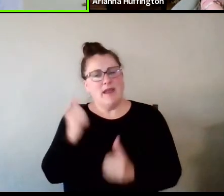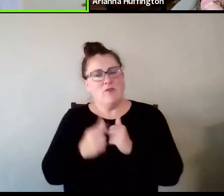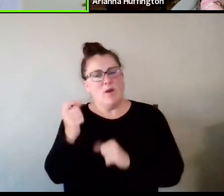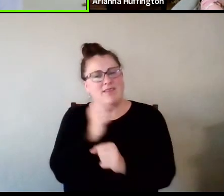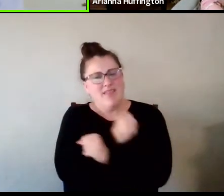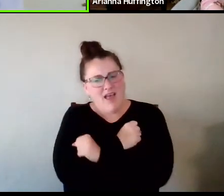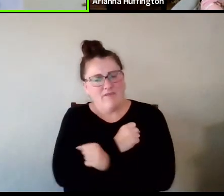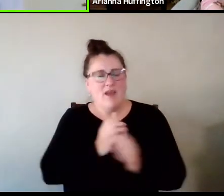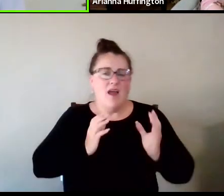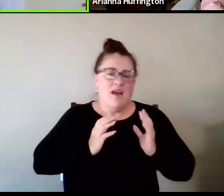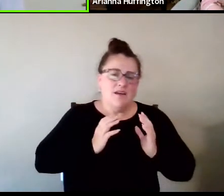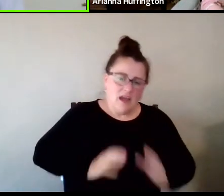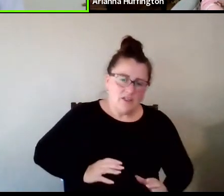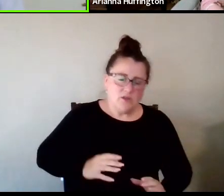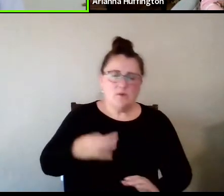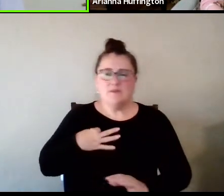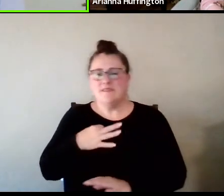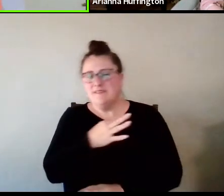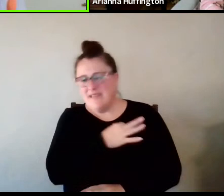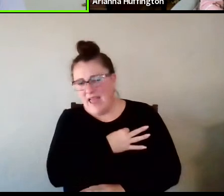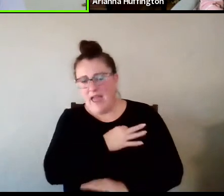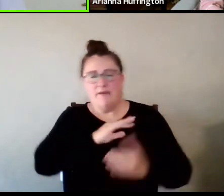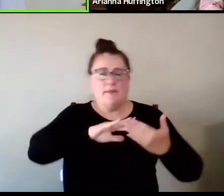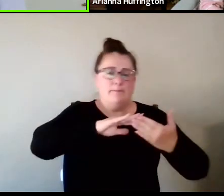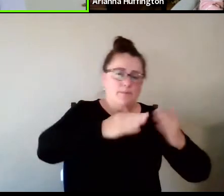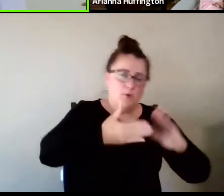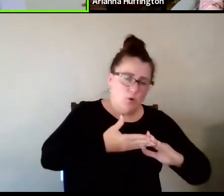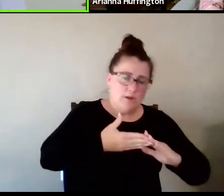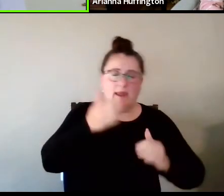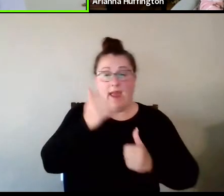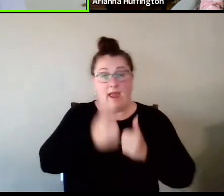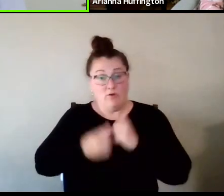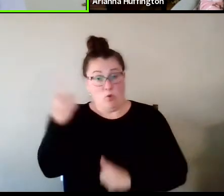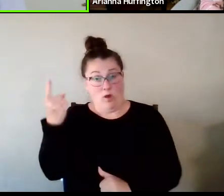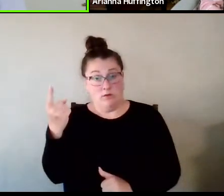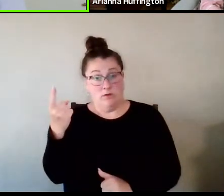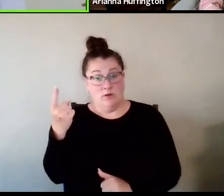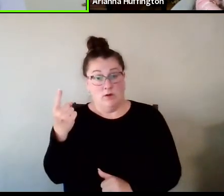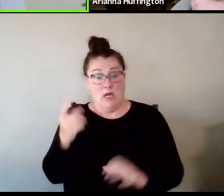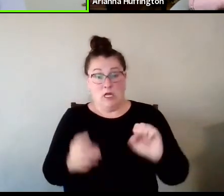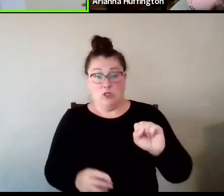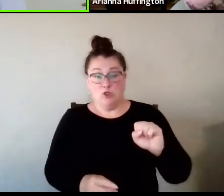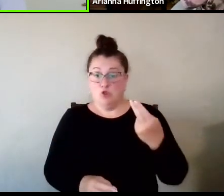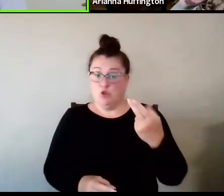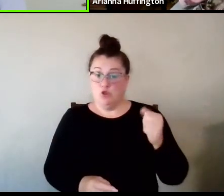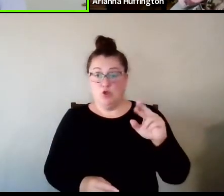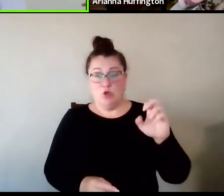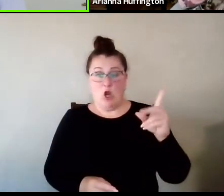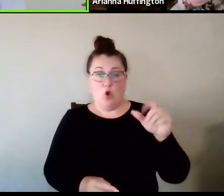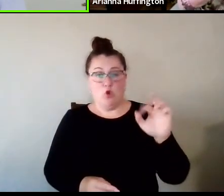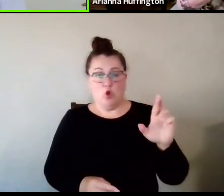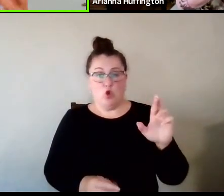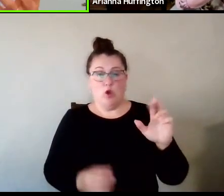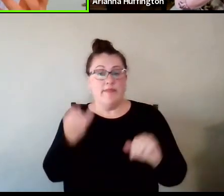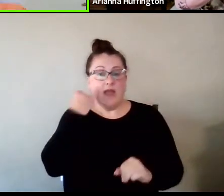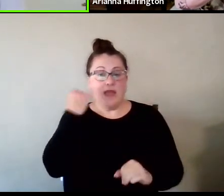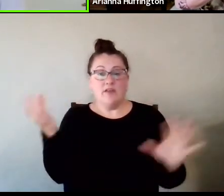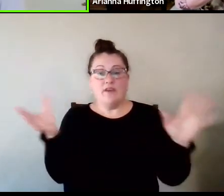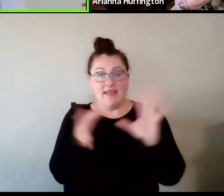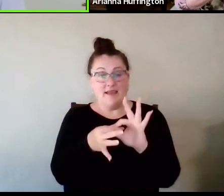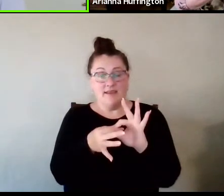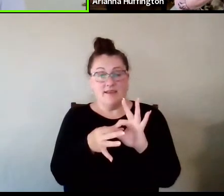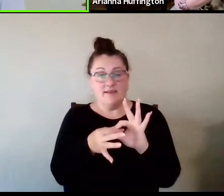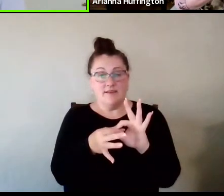are going to love, but also the employees, the community, and the shareholders. So this idea of connecting dreams. The